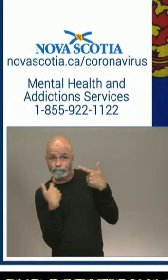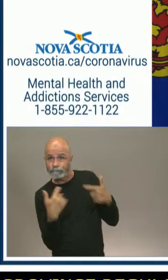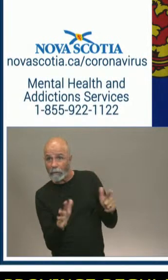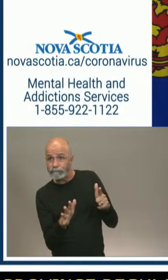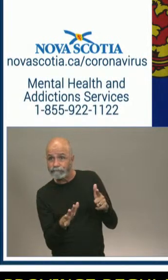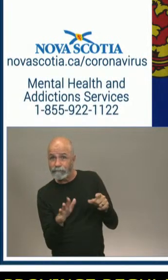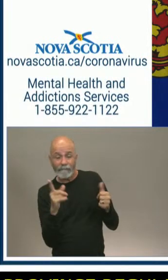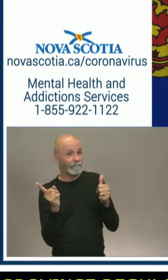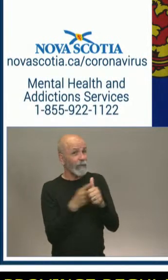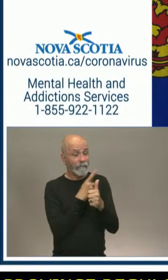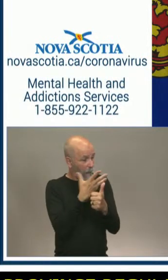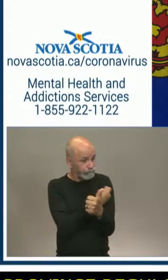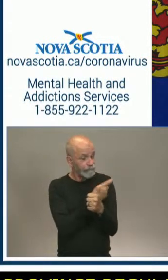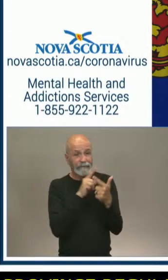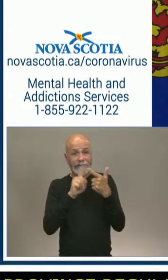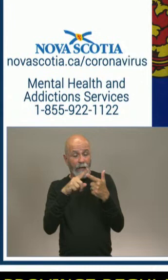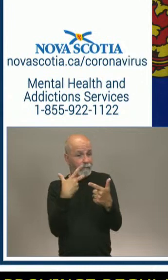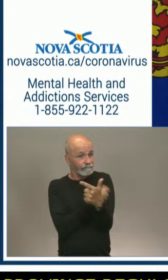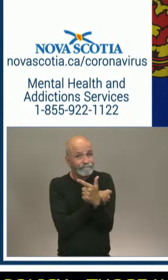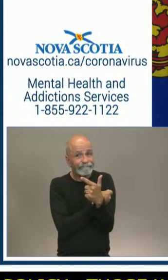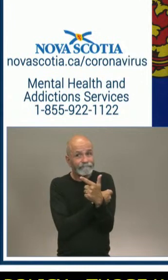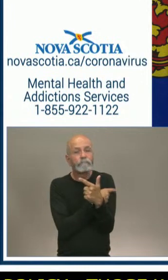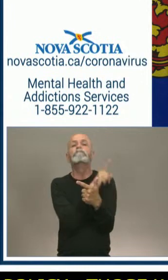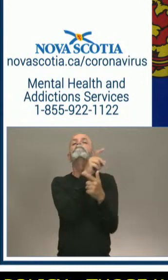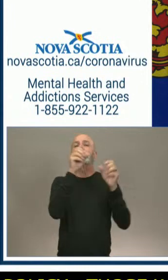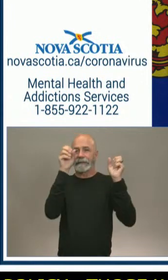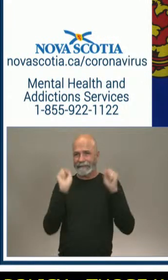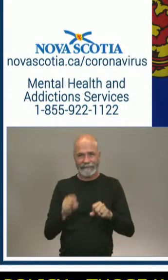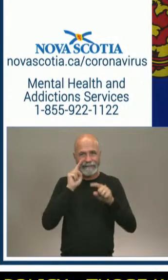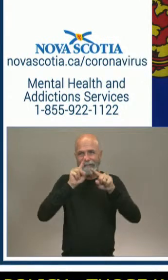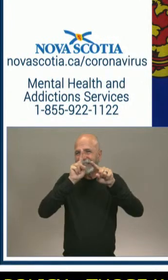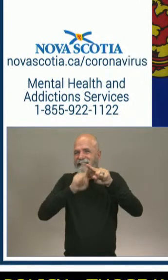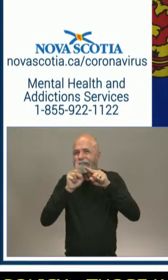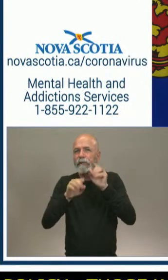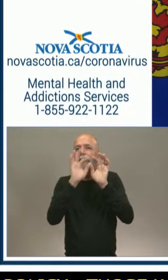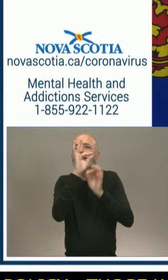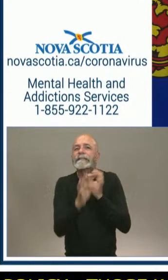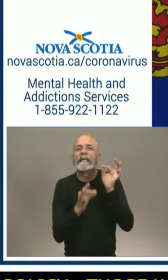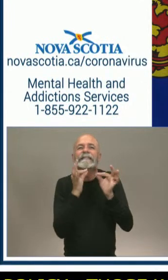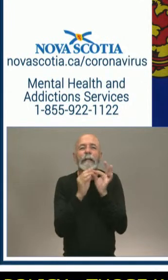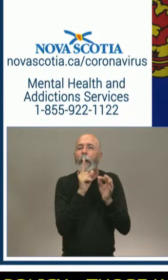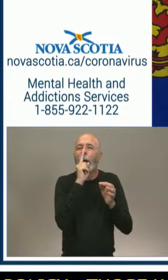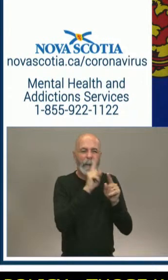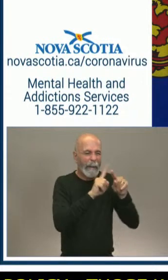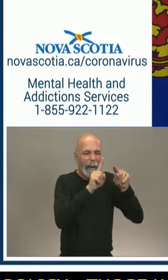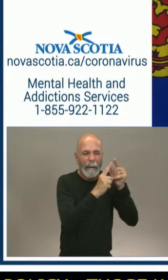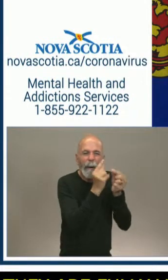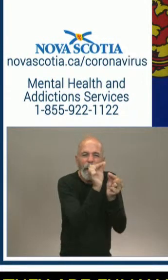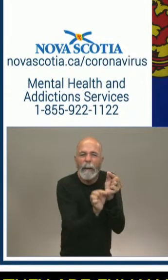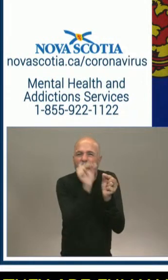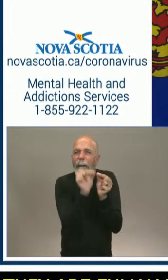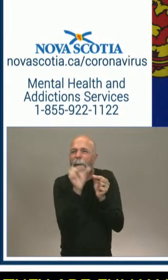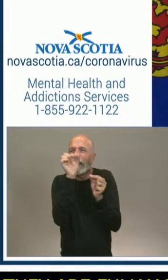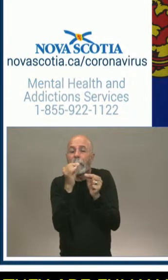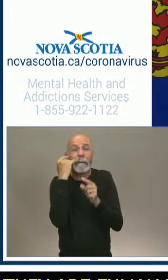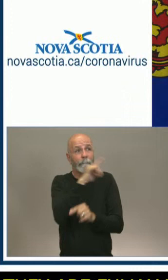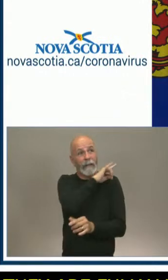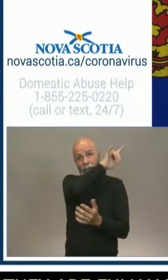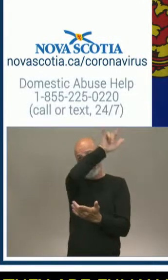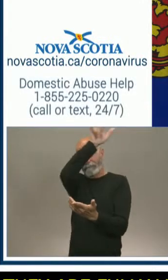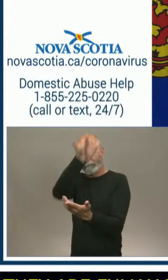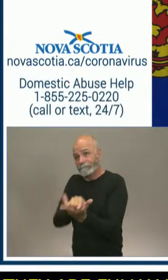to take a number of tests, including one upon arrival. They will not have to self-isolate because they have